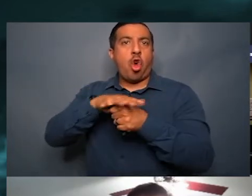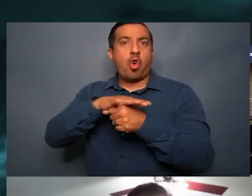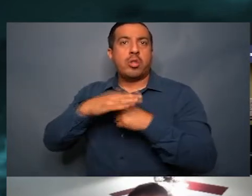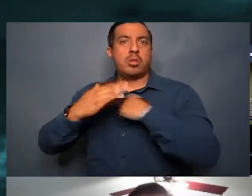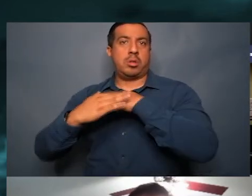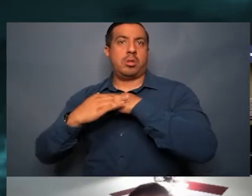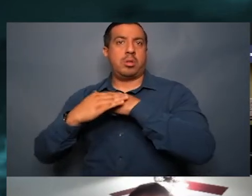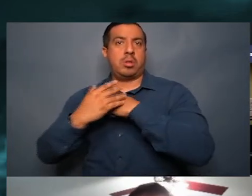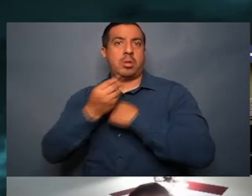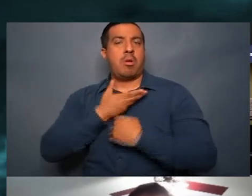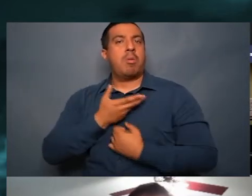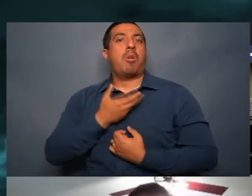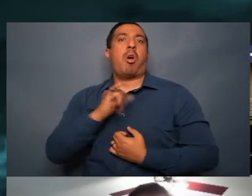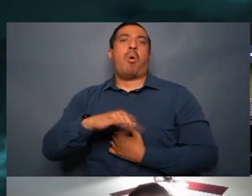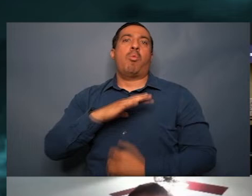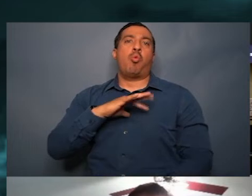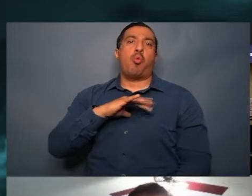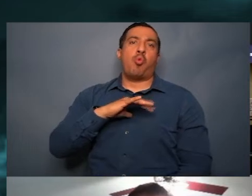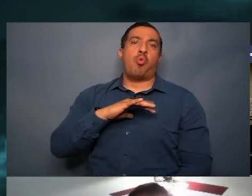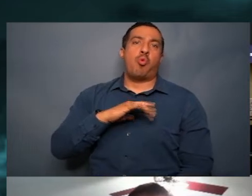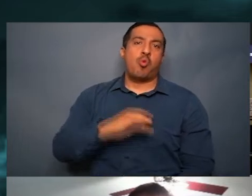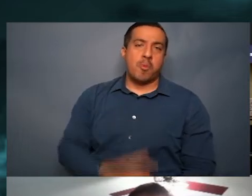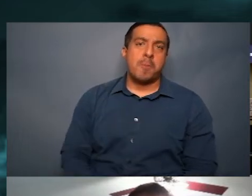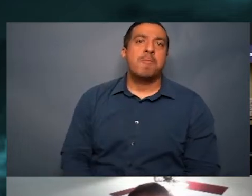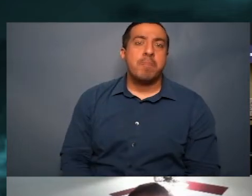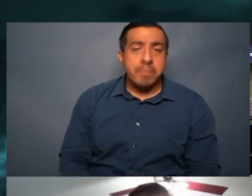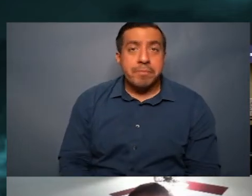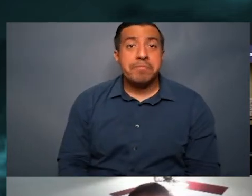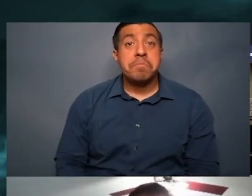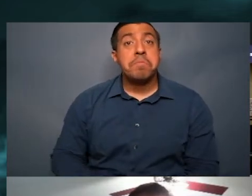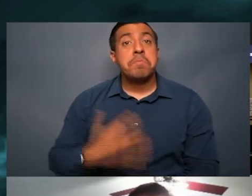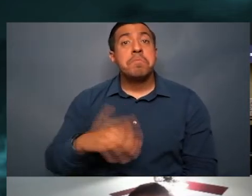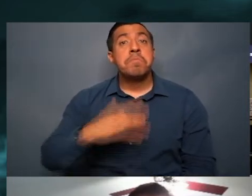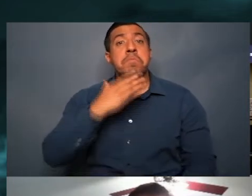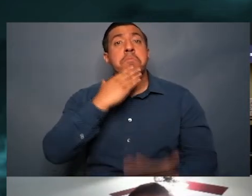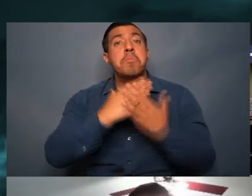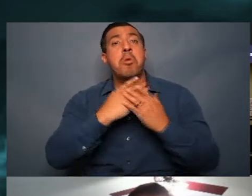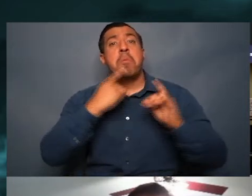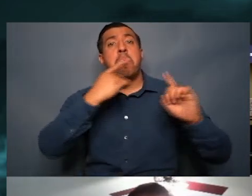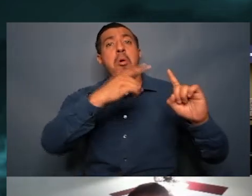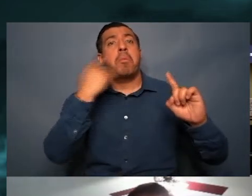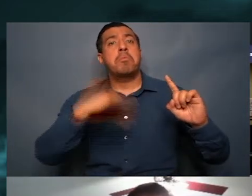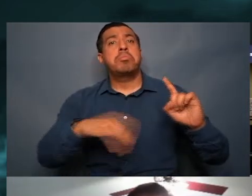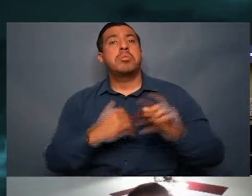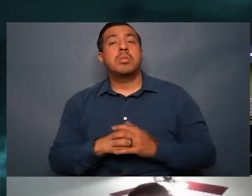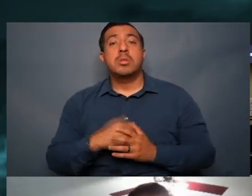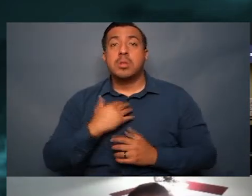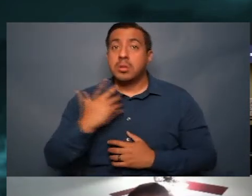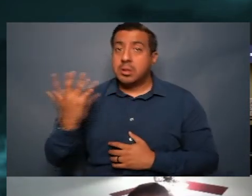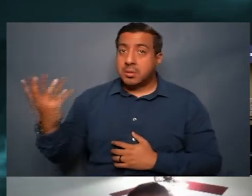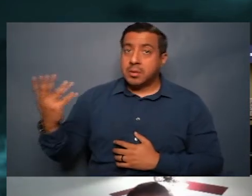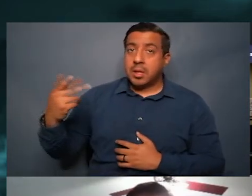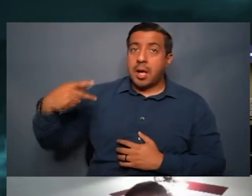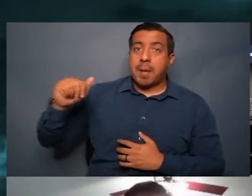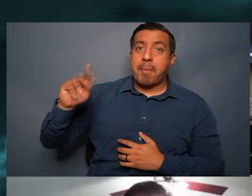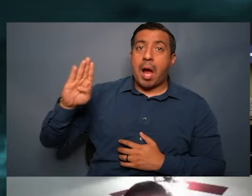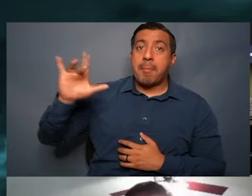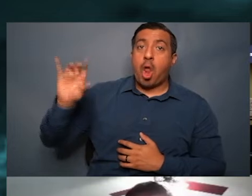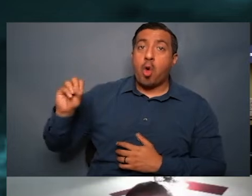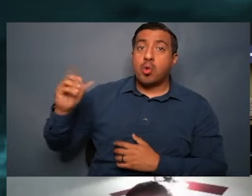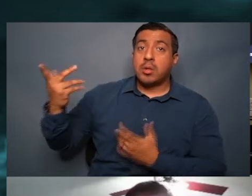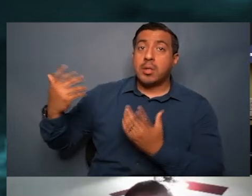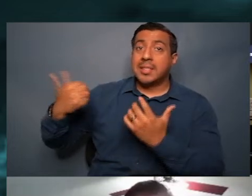think that's a cool thing that we can do that. Yeah, that's a good point, David. Pablo, you have any recommendations for getting